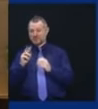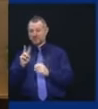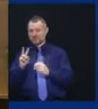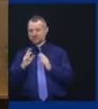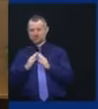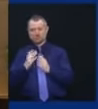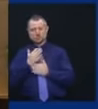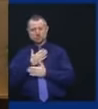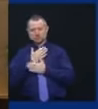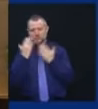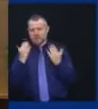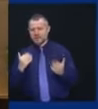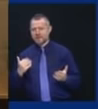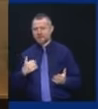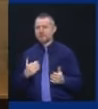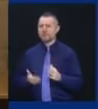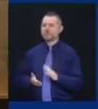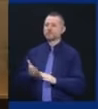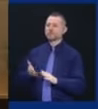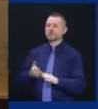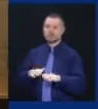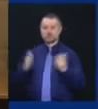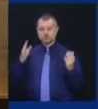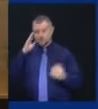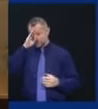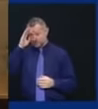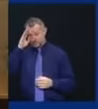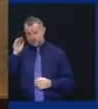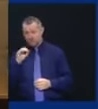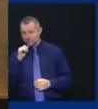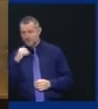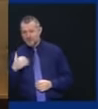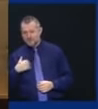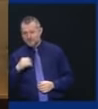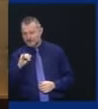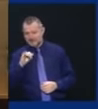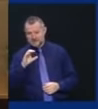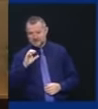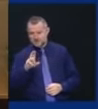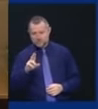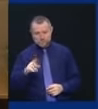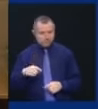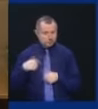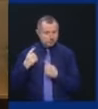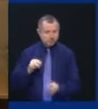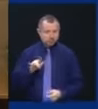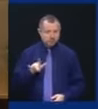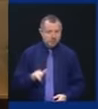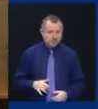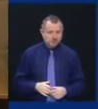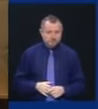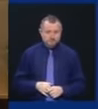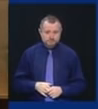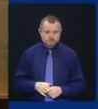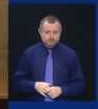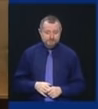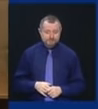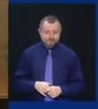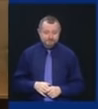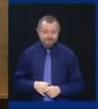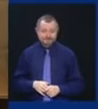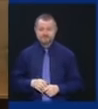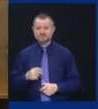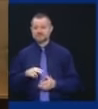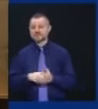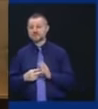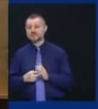fully functioning hospital. We have not had an ICU since last July. And so that makes ensuring